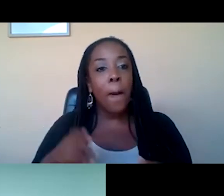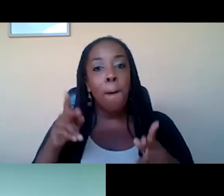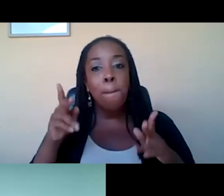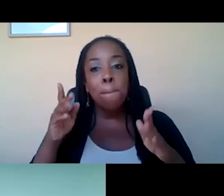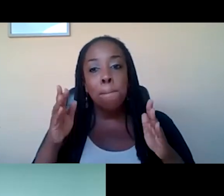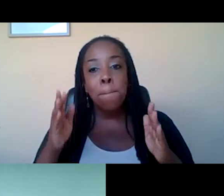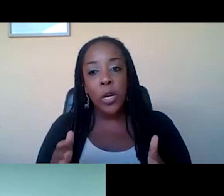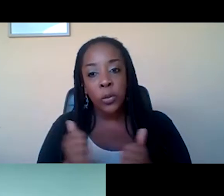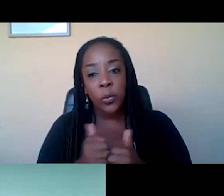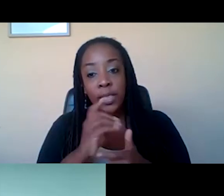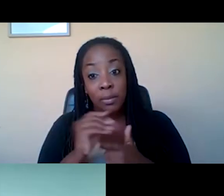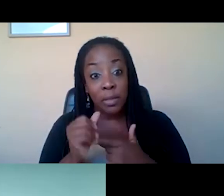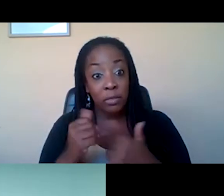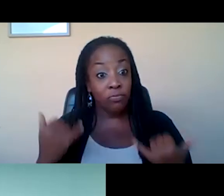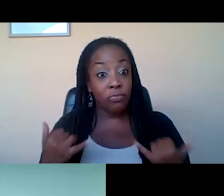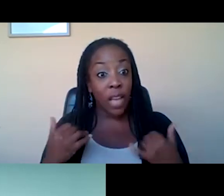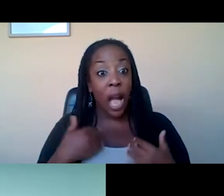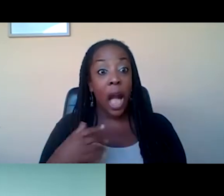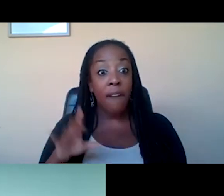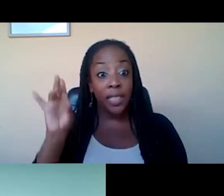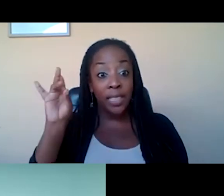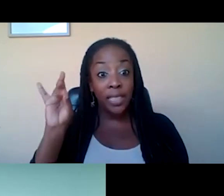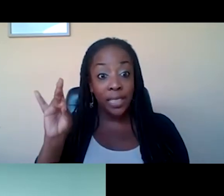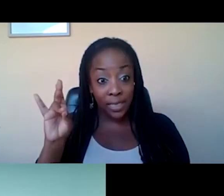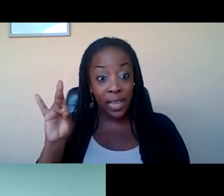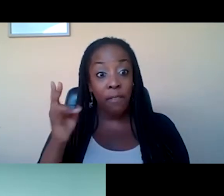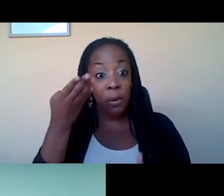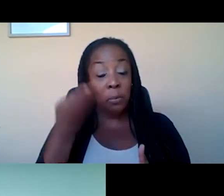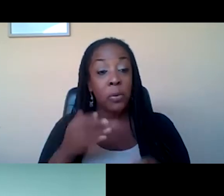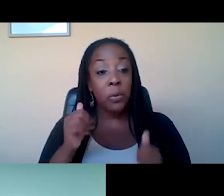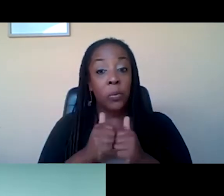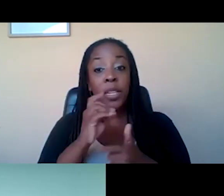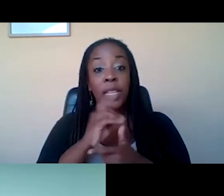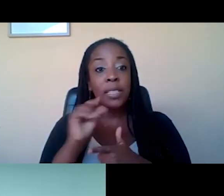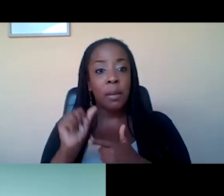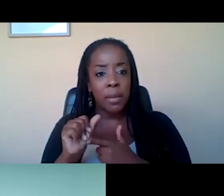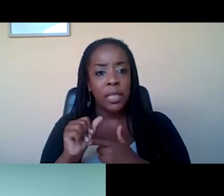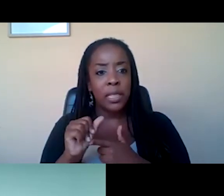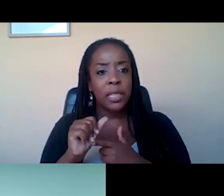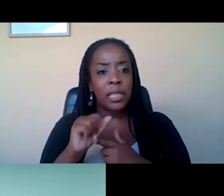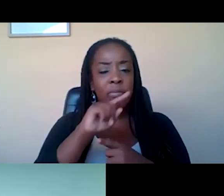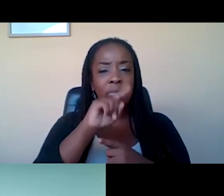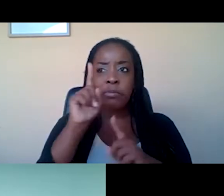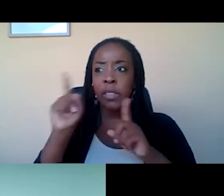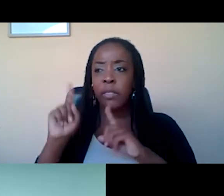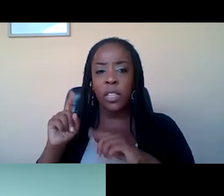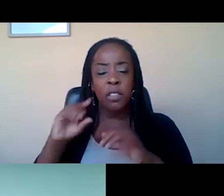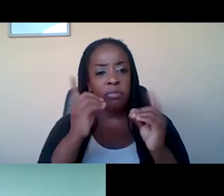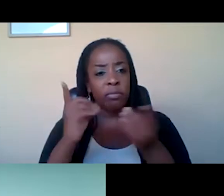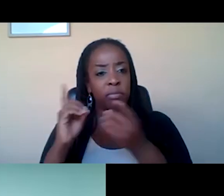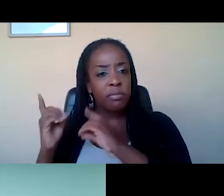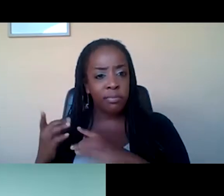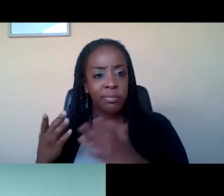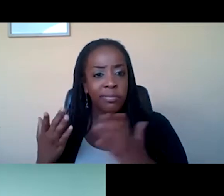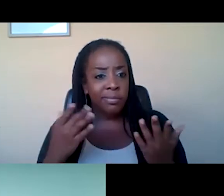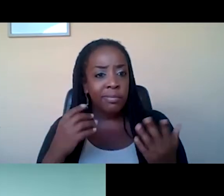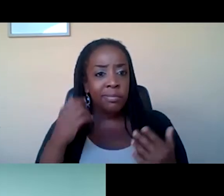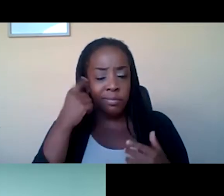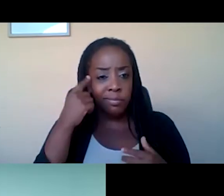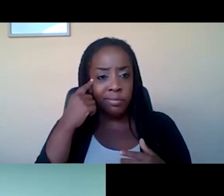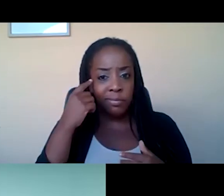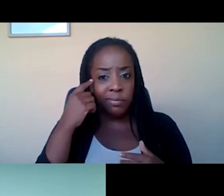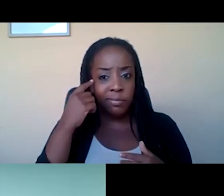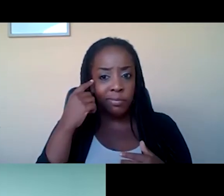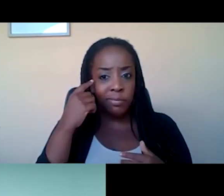we have 7 persons with disabilities across our group and our Jamaica office